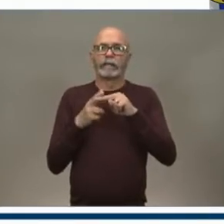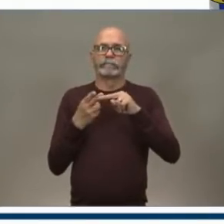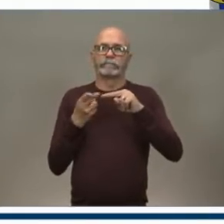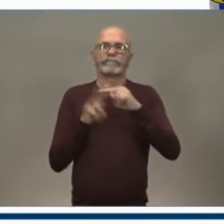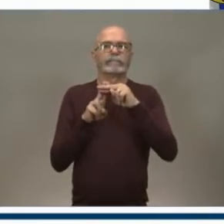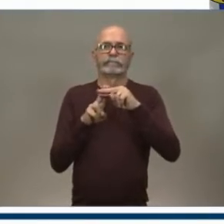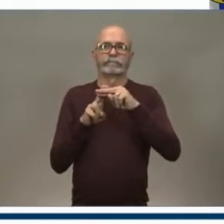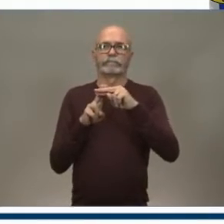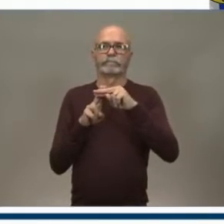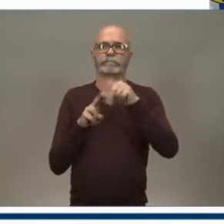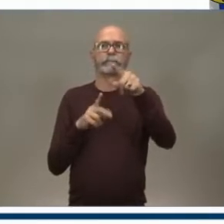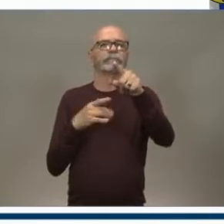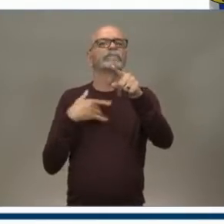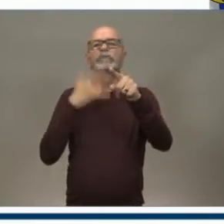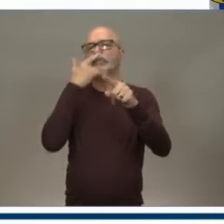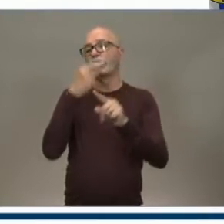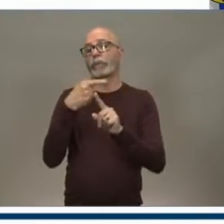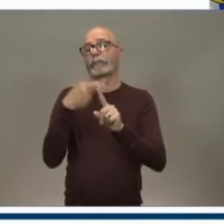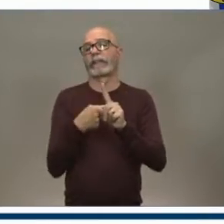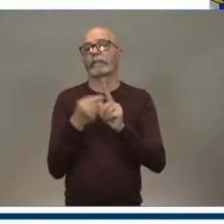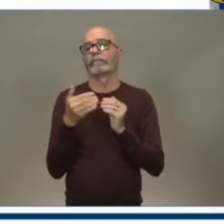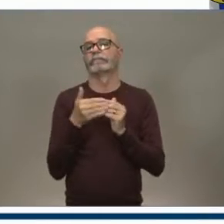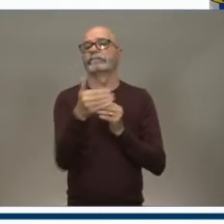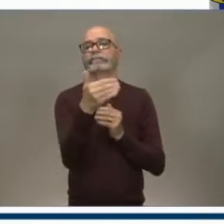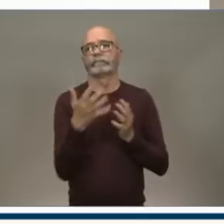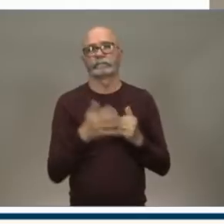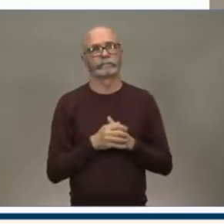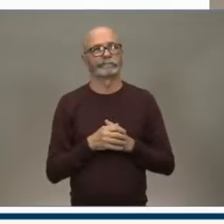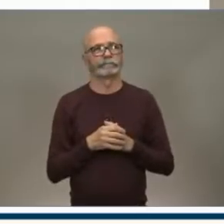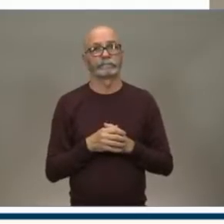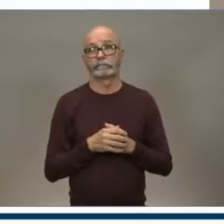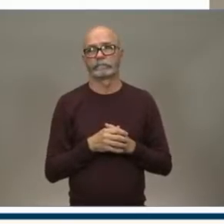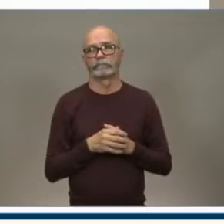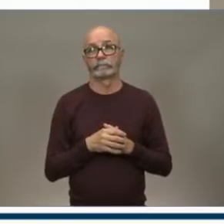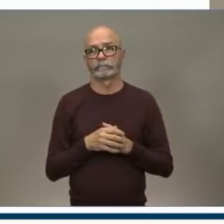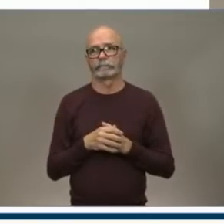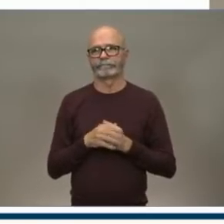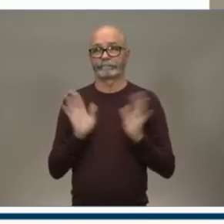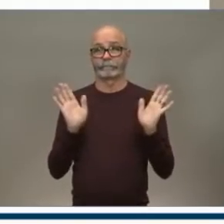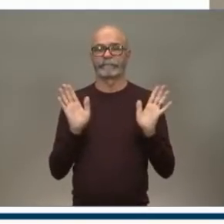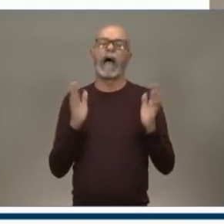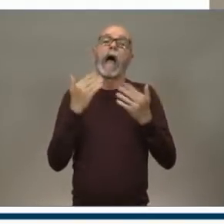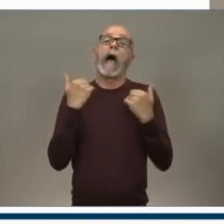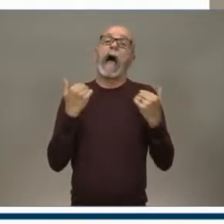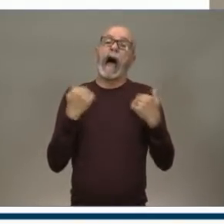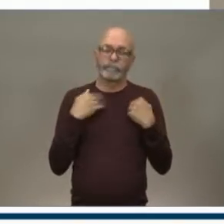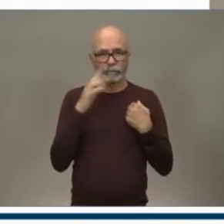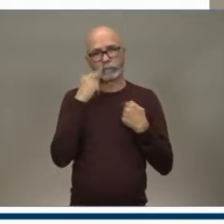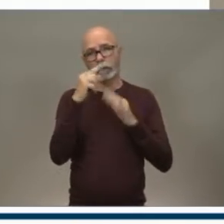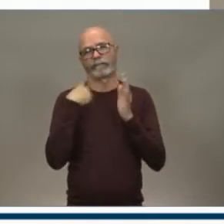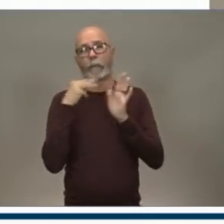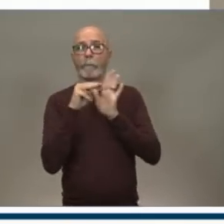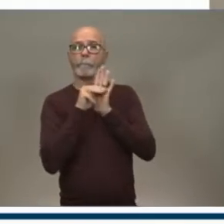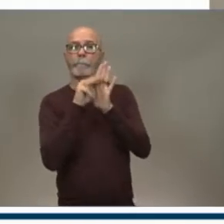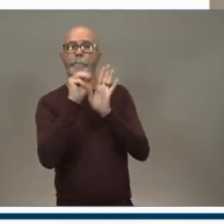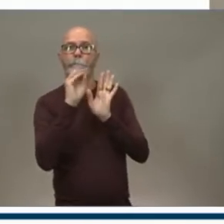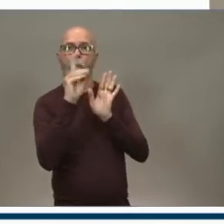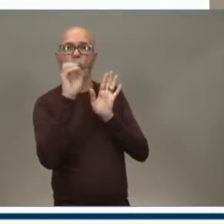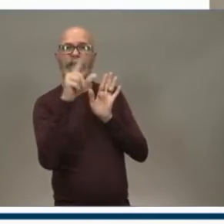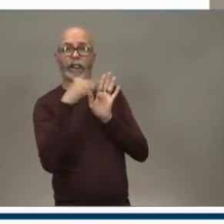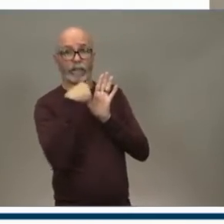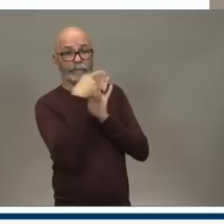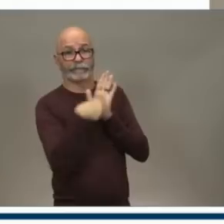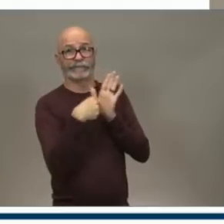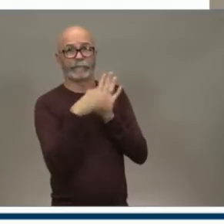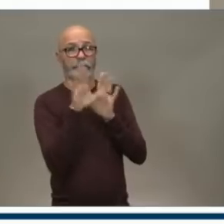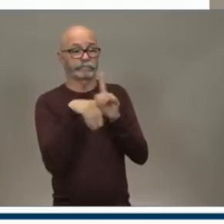for that right now? No, we've done some modeling, more looking at what could be the potential impacts of various trajectories and the